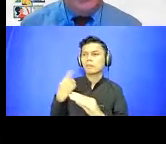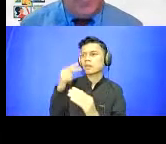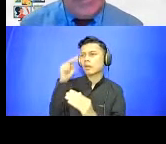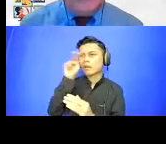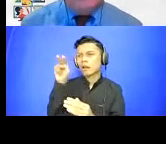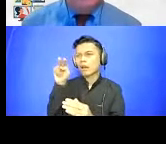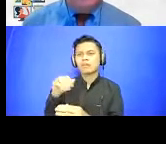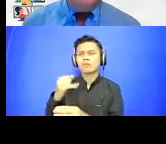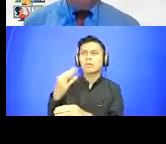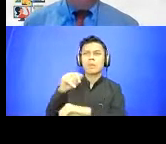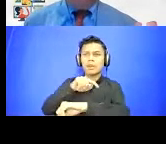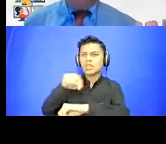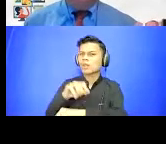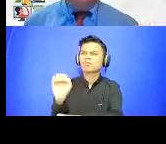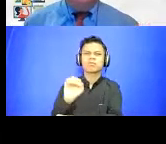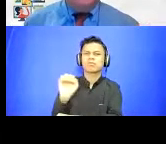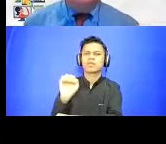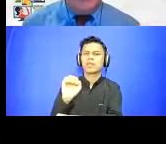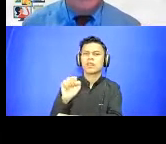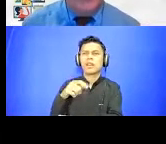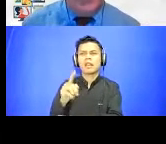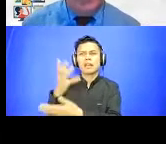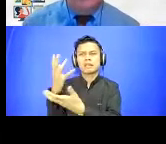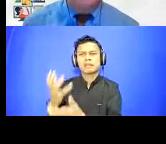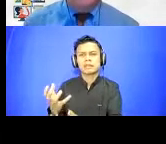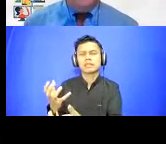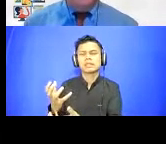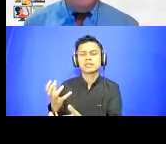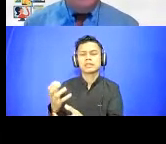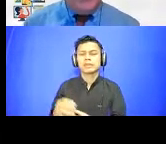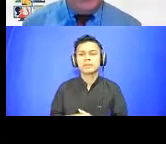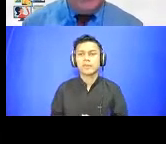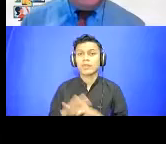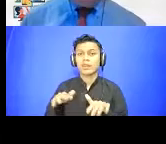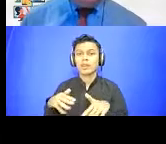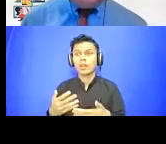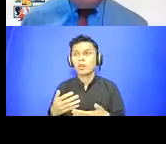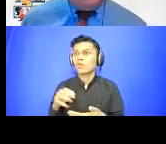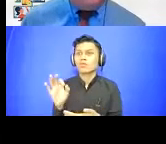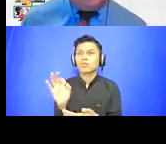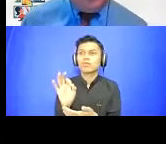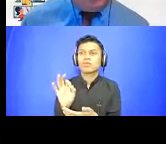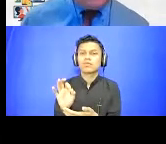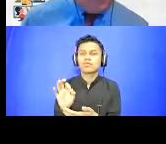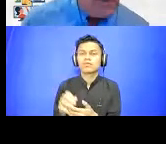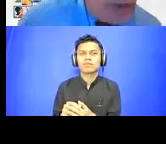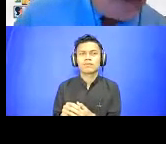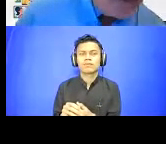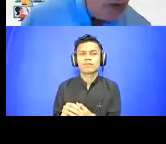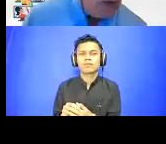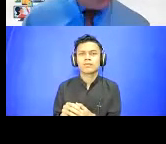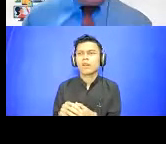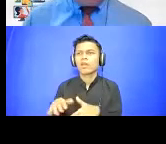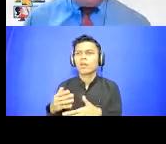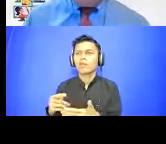we explaining to clients what our policies are? In the United States, we recommend that all social